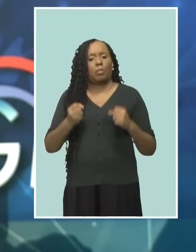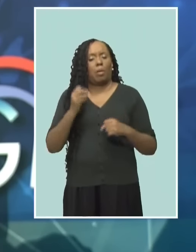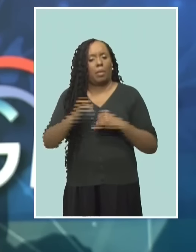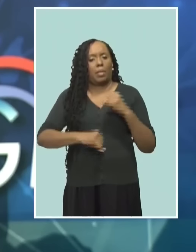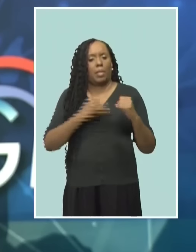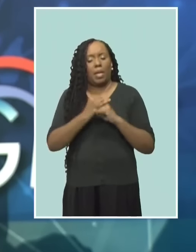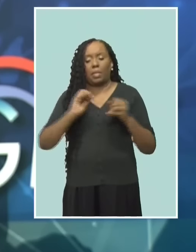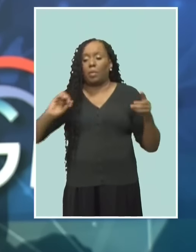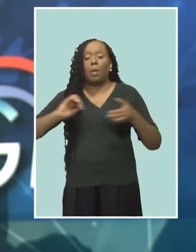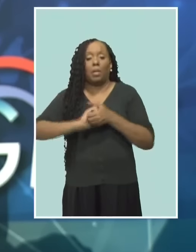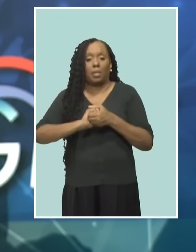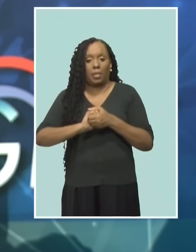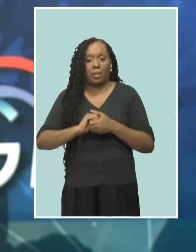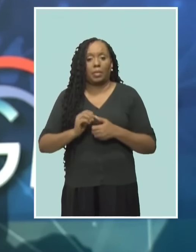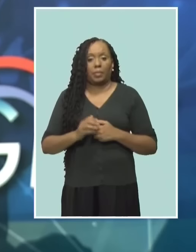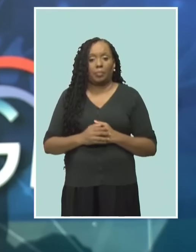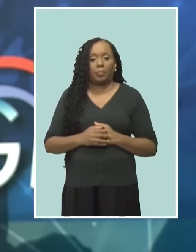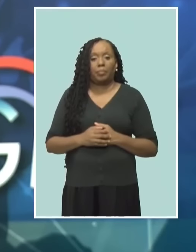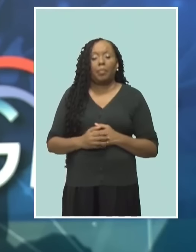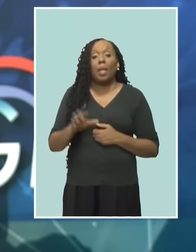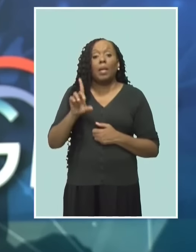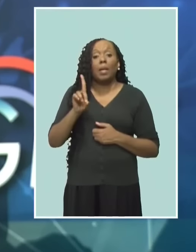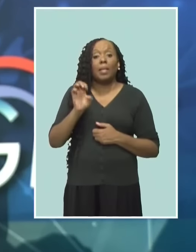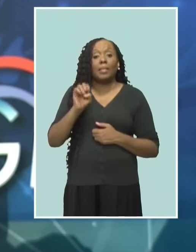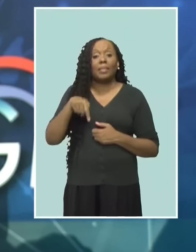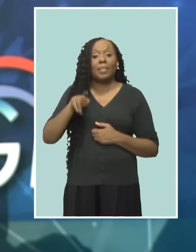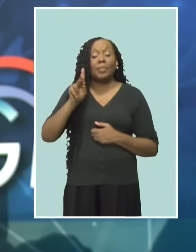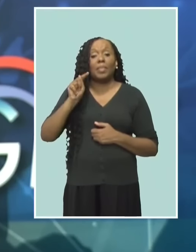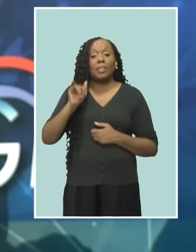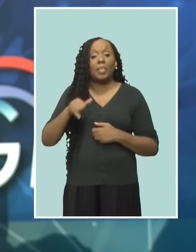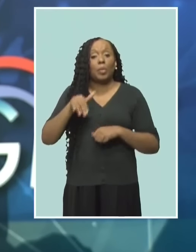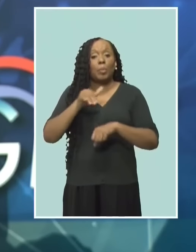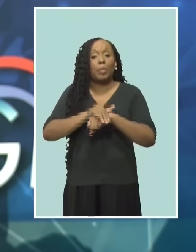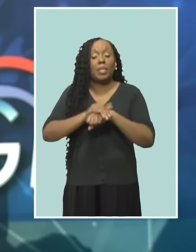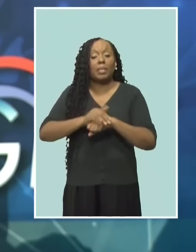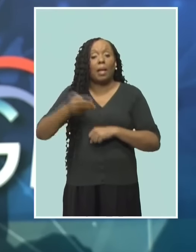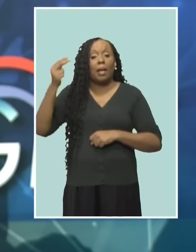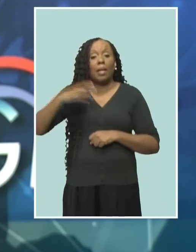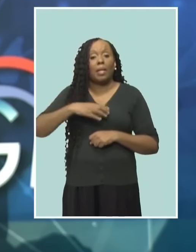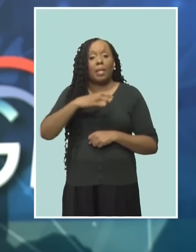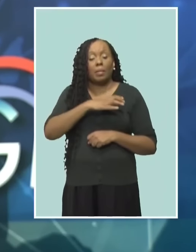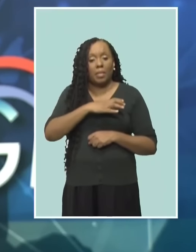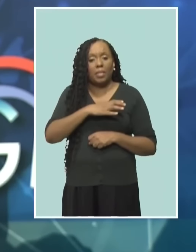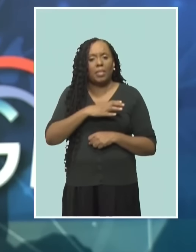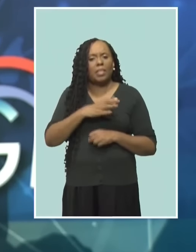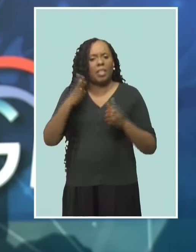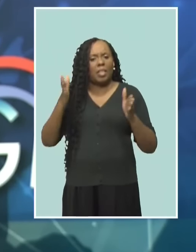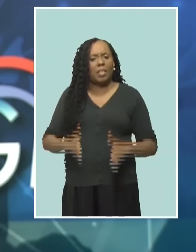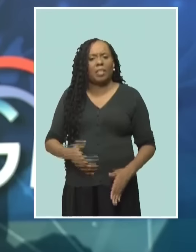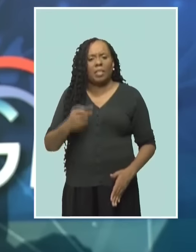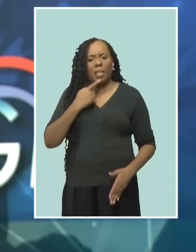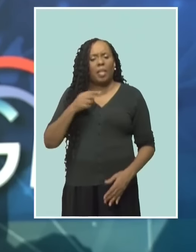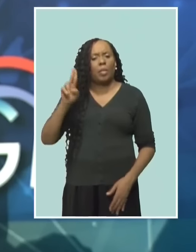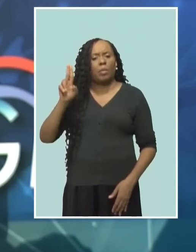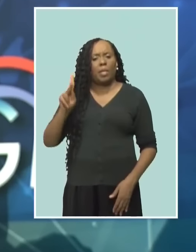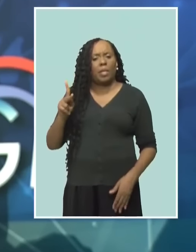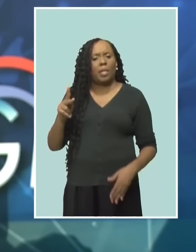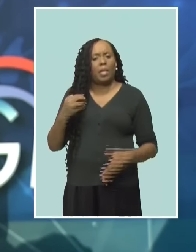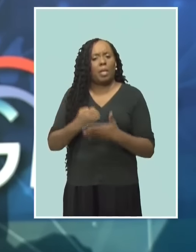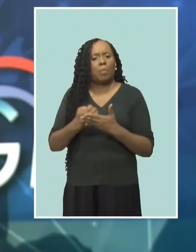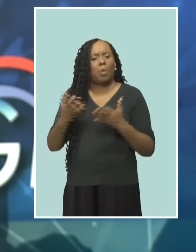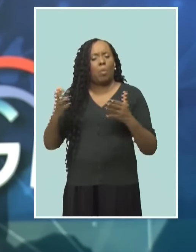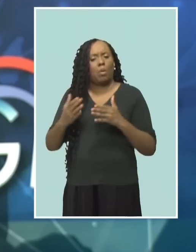Barbados, Charlie Williams, says measures introduced are aimed at putting the UK economy back on a sustainable footing and